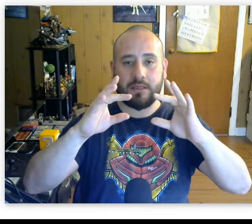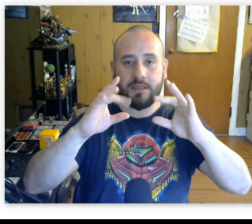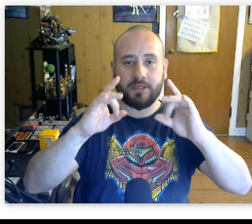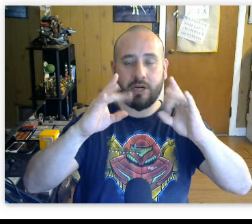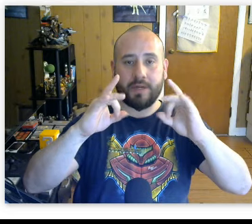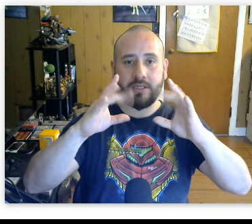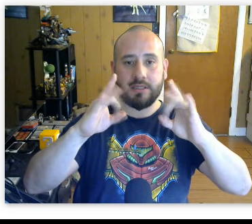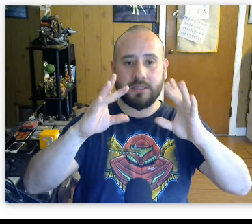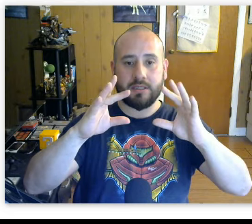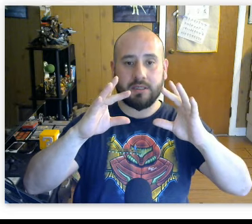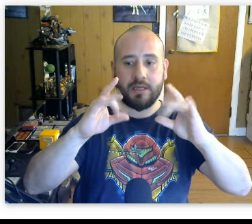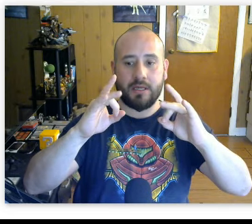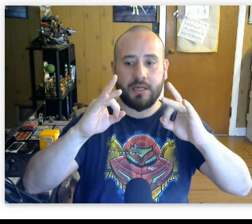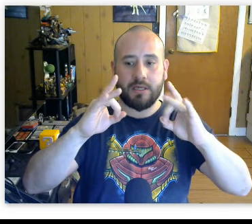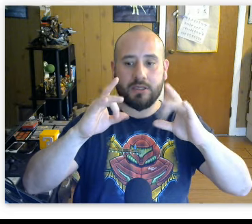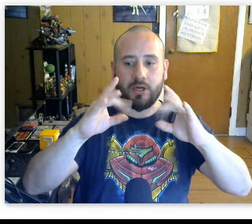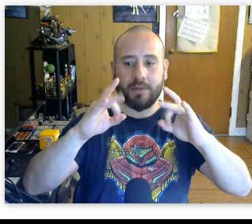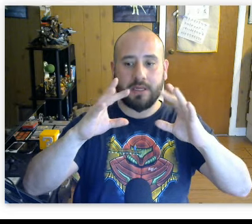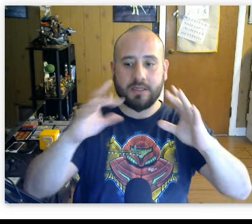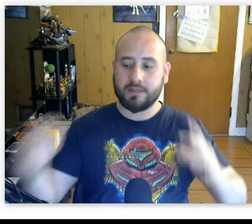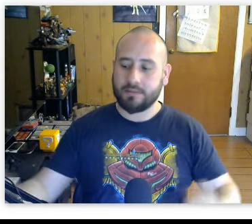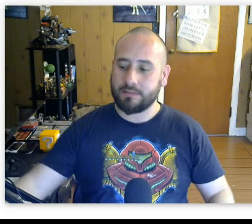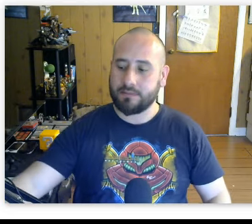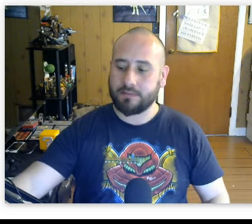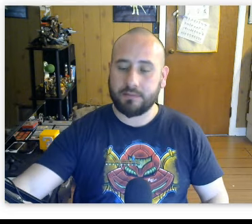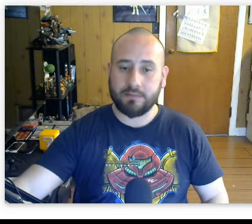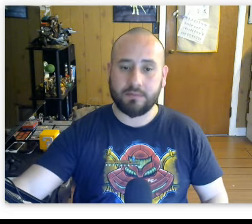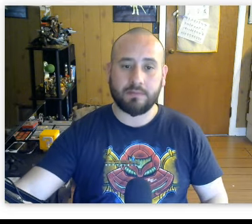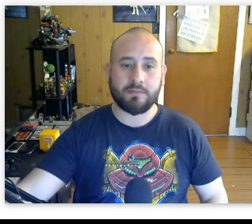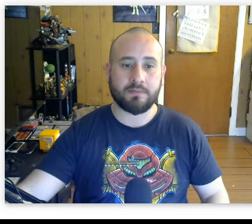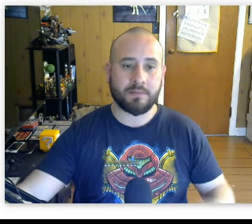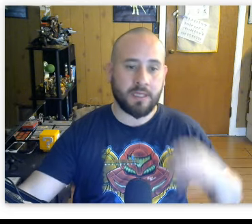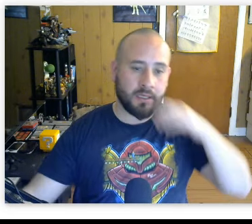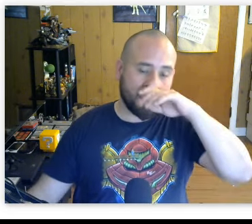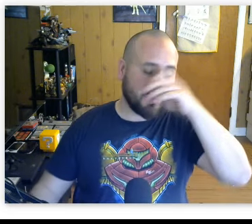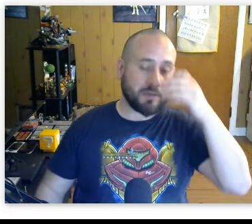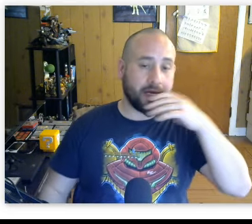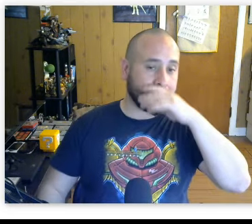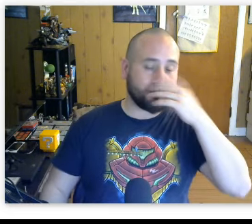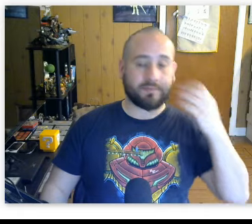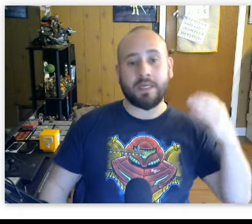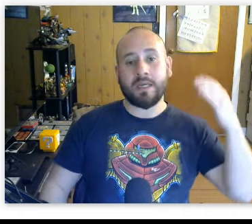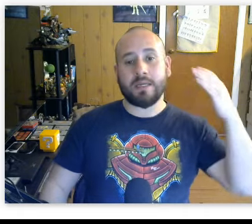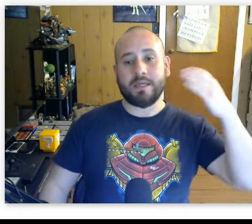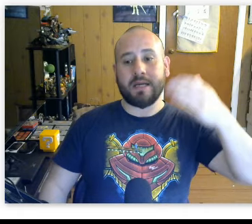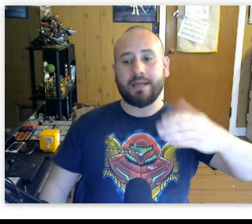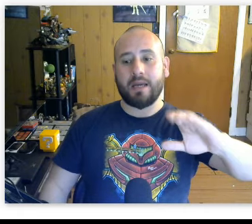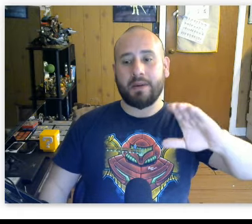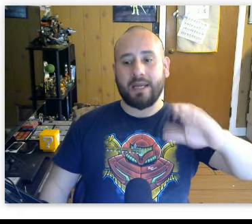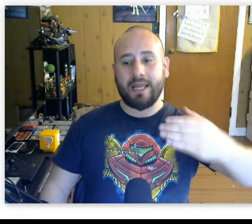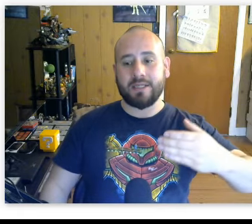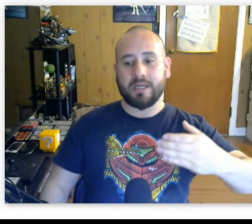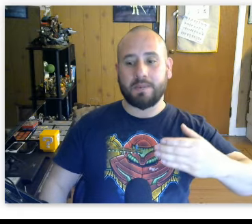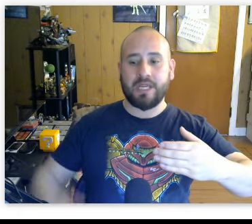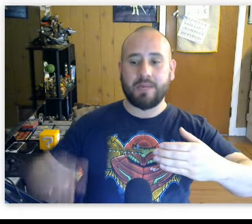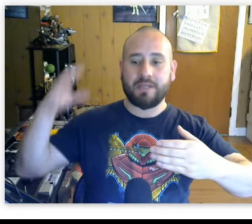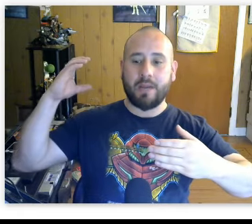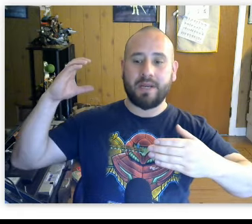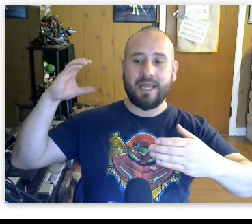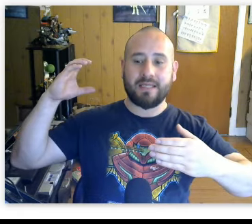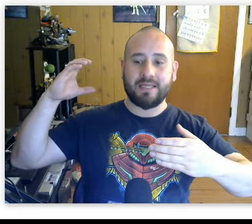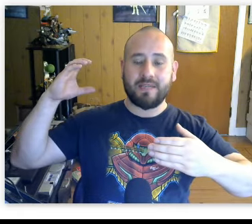flick together. Starbucks. Starbucks. Chipotle. Non-dominant hand is a cup